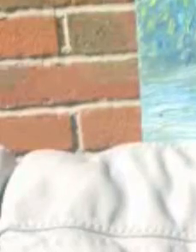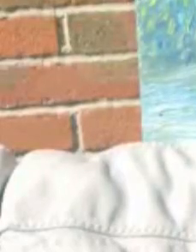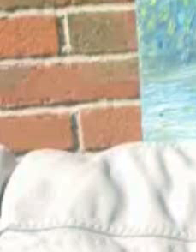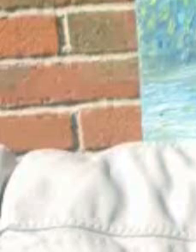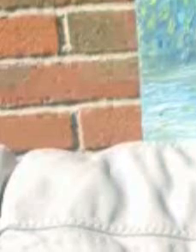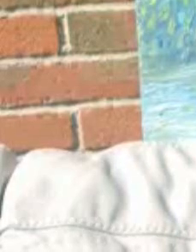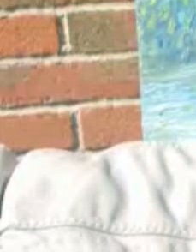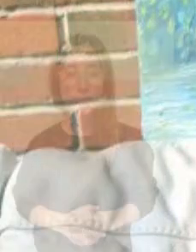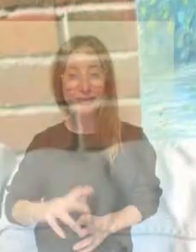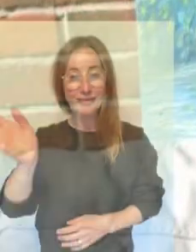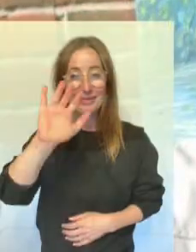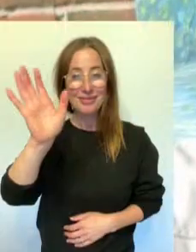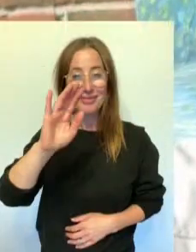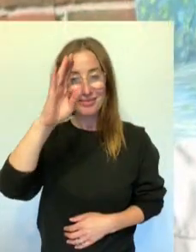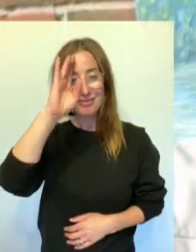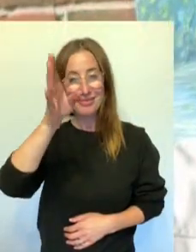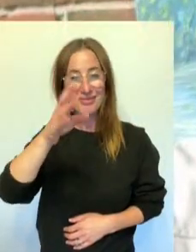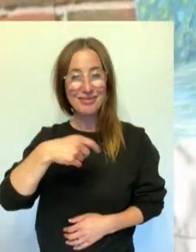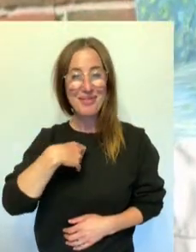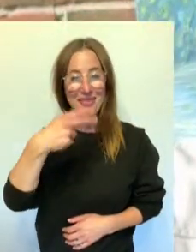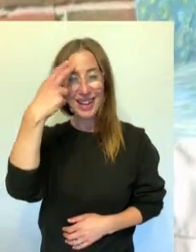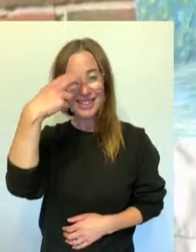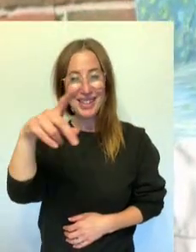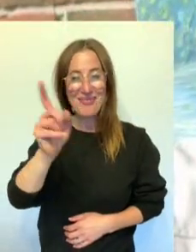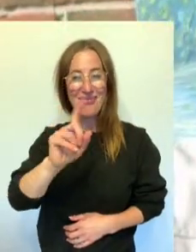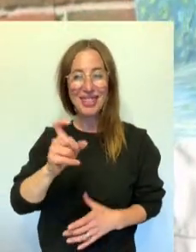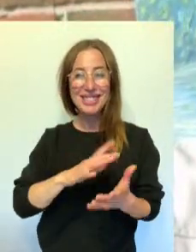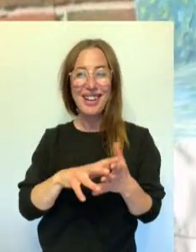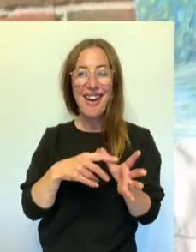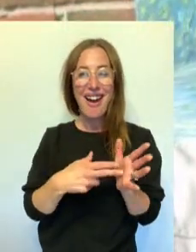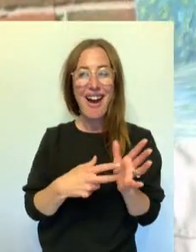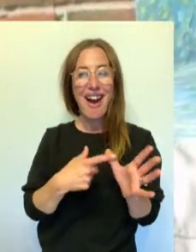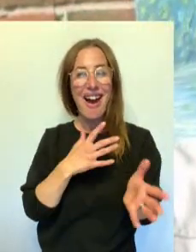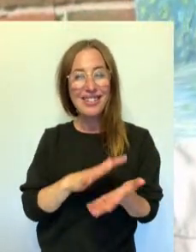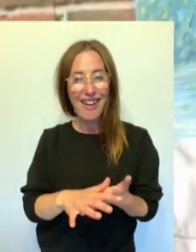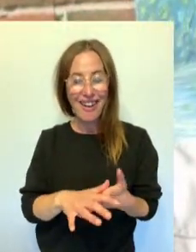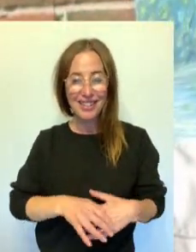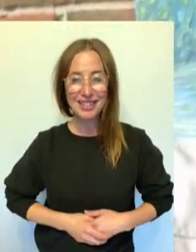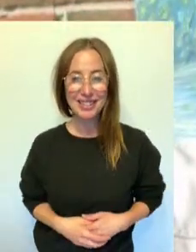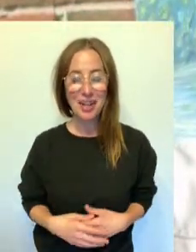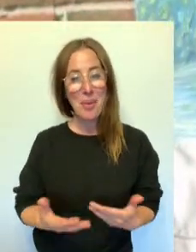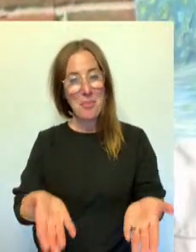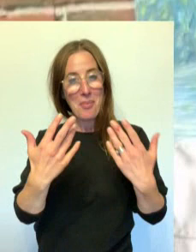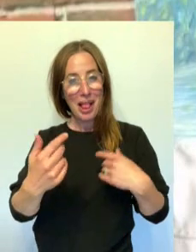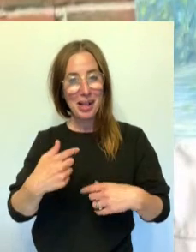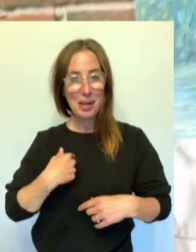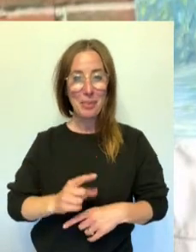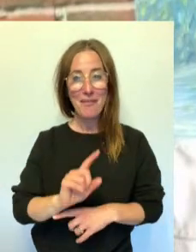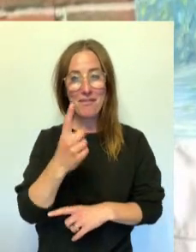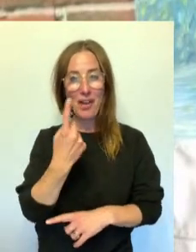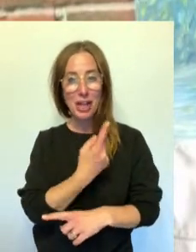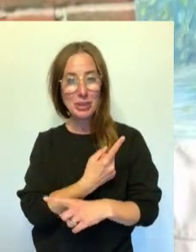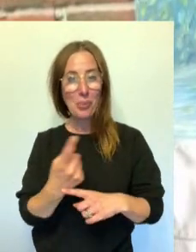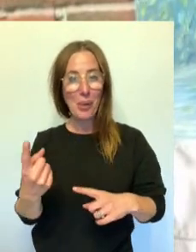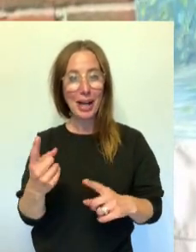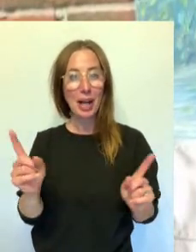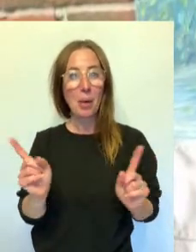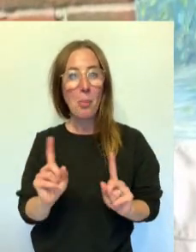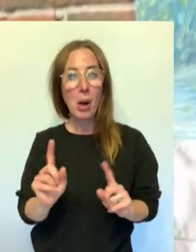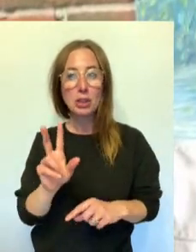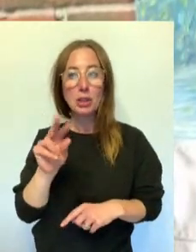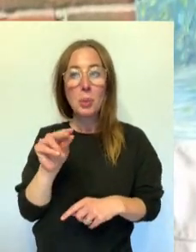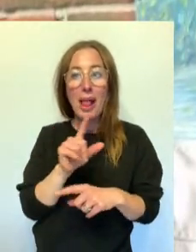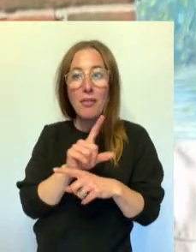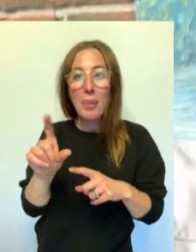Hi, I'm Hannah, and welcome to our very first week of the 12-week Art for Wellbeing Workshops that we're delivering